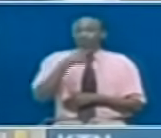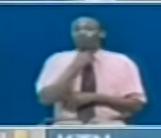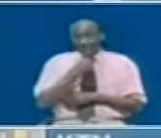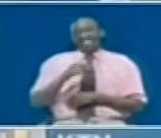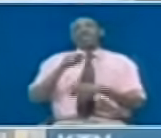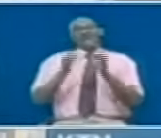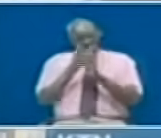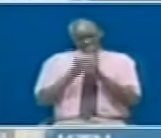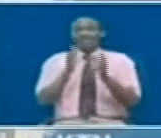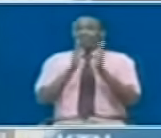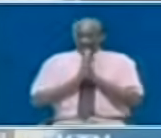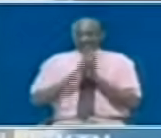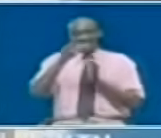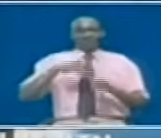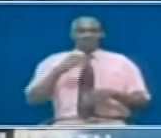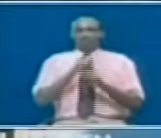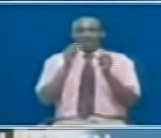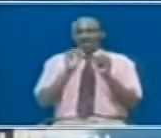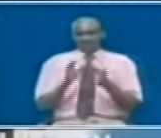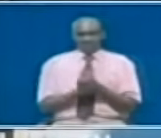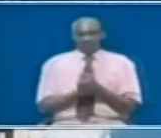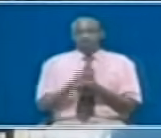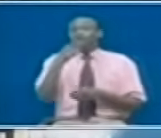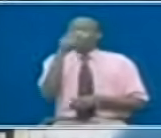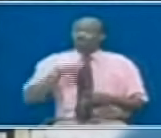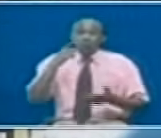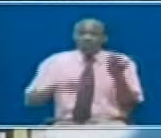urgent prayers since she was not feeling well.